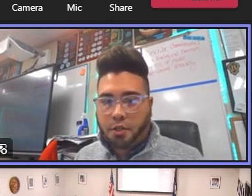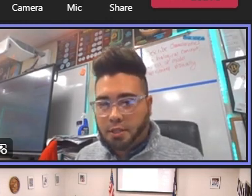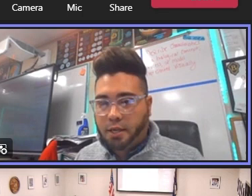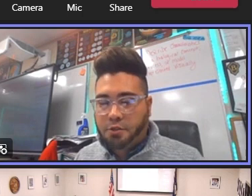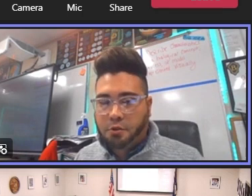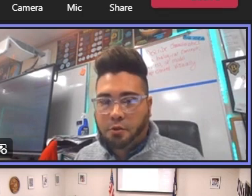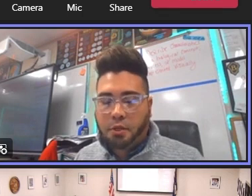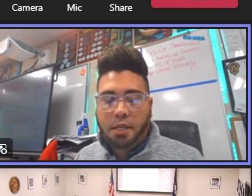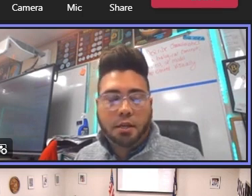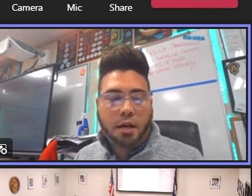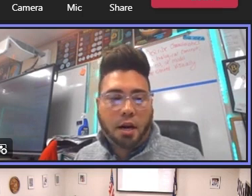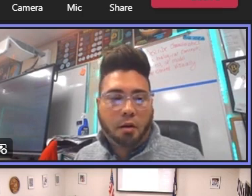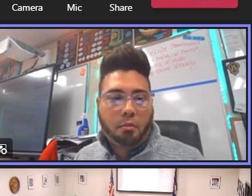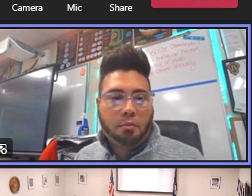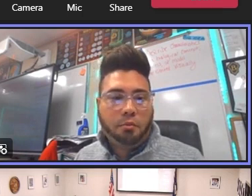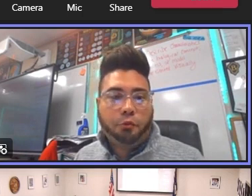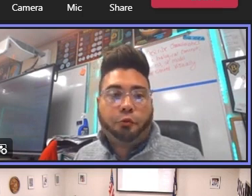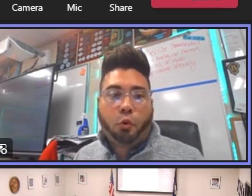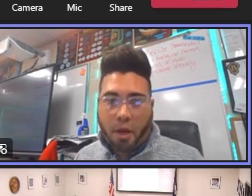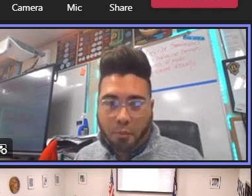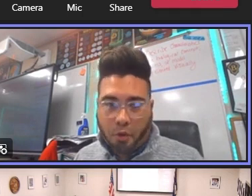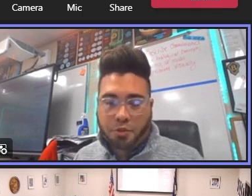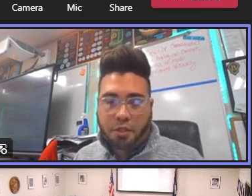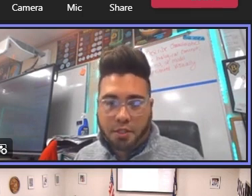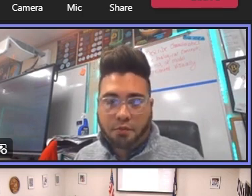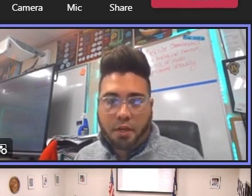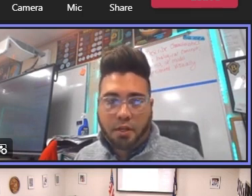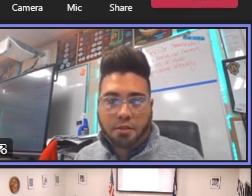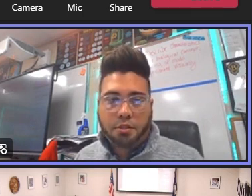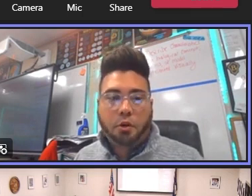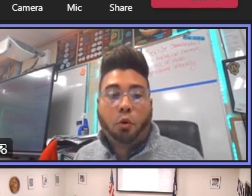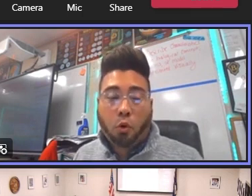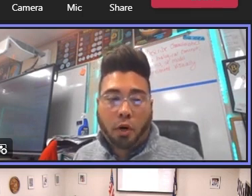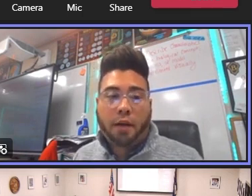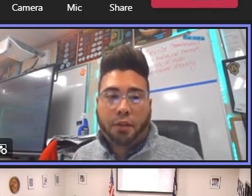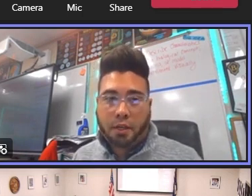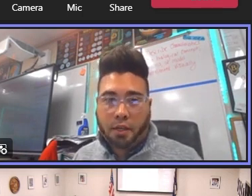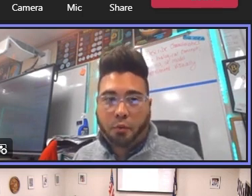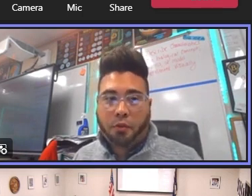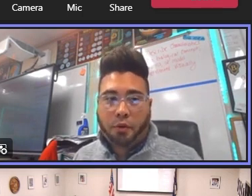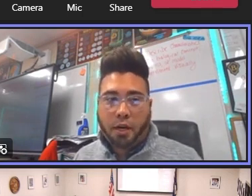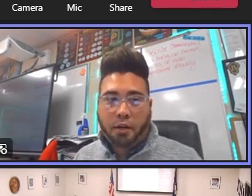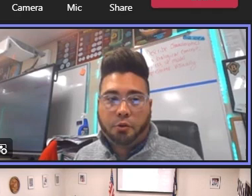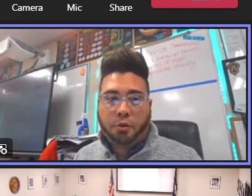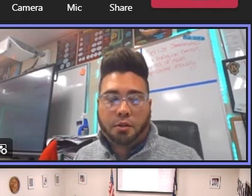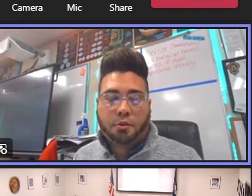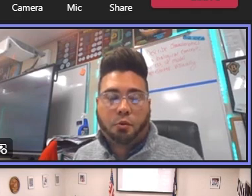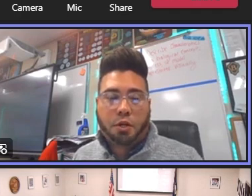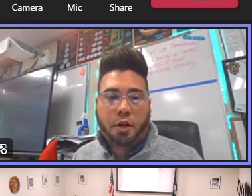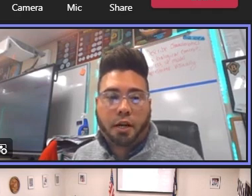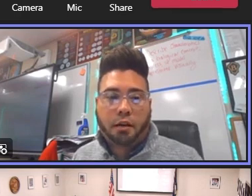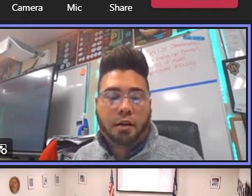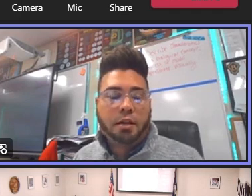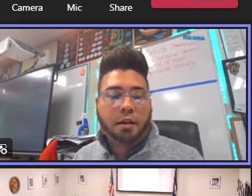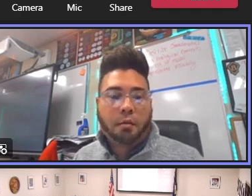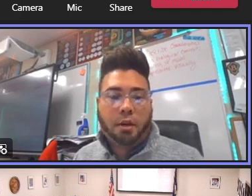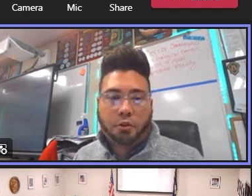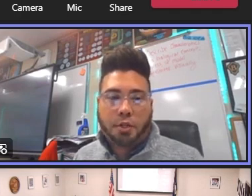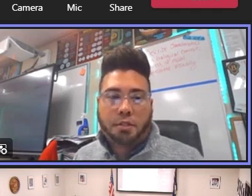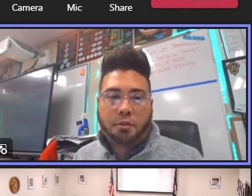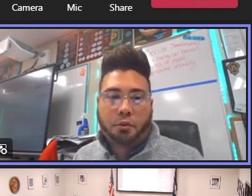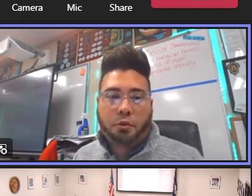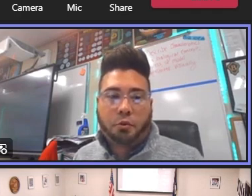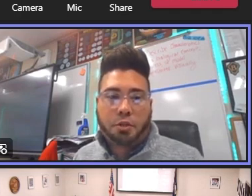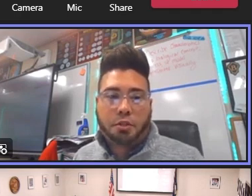that question is answered before that person is finished. Or at the end, when they're done, you can also raise your hand